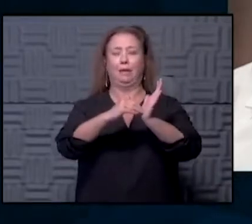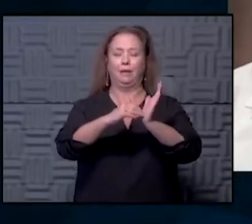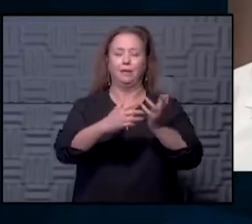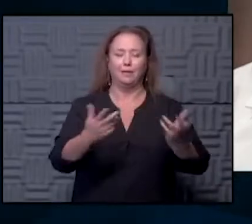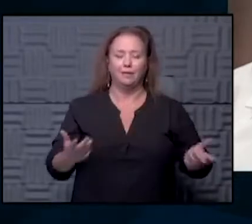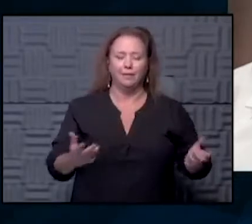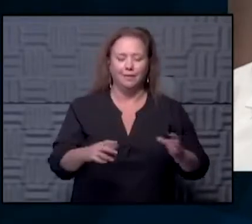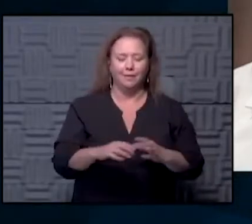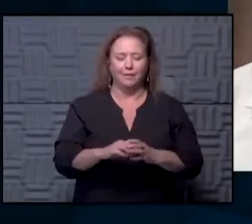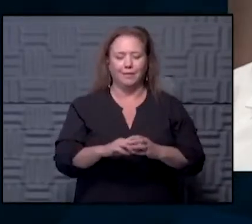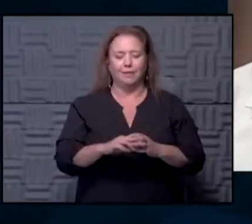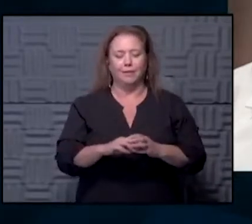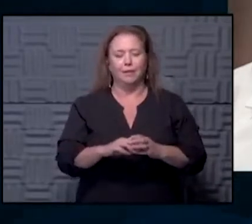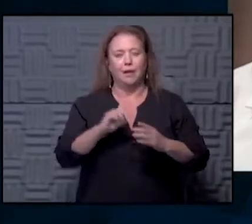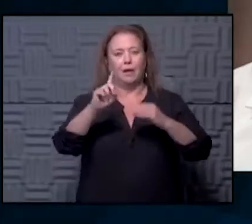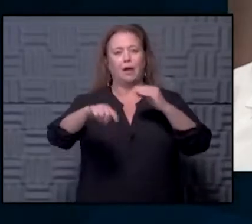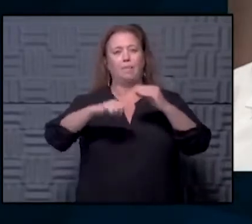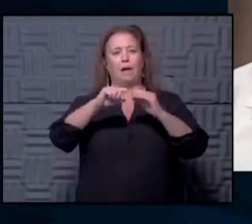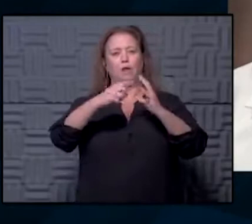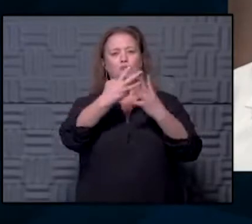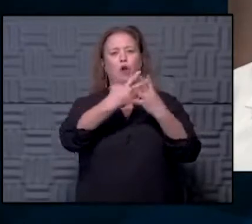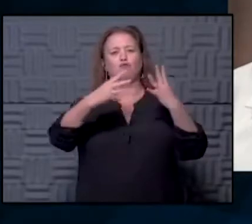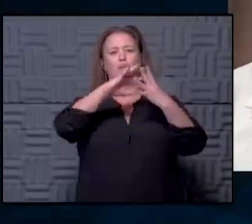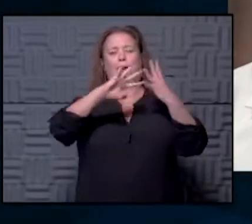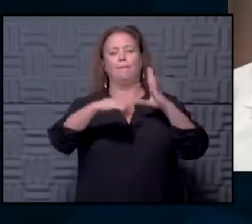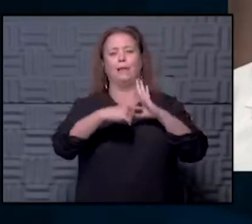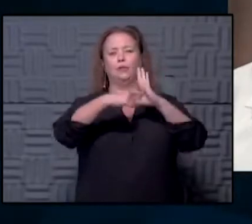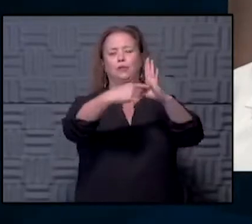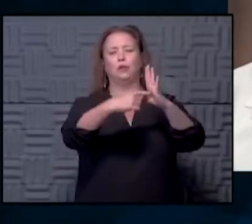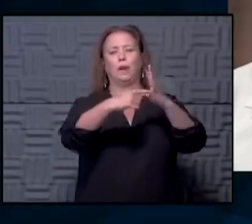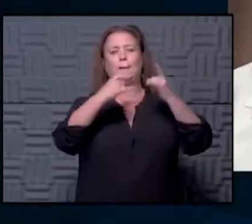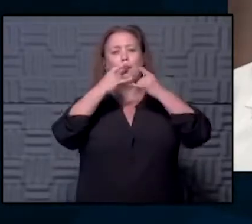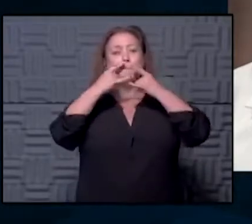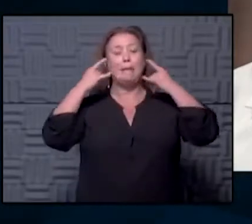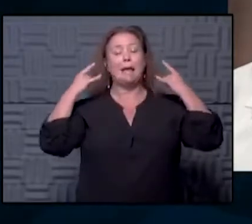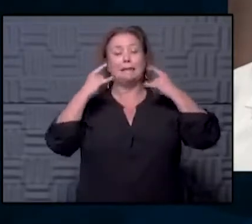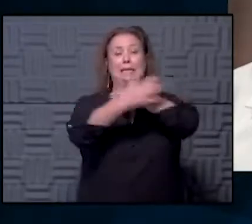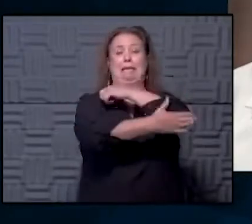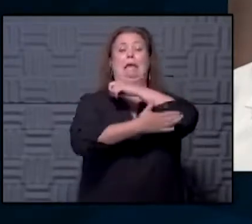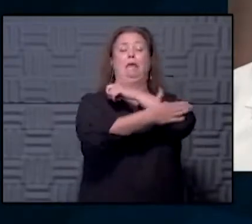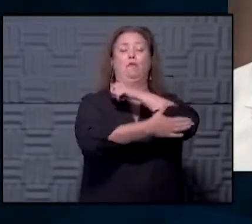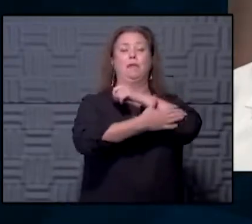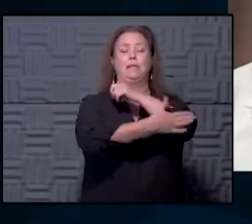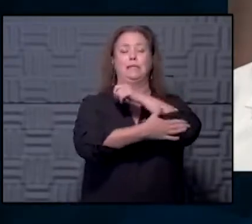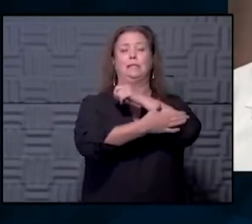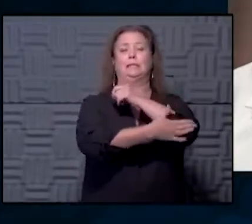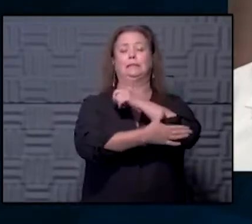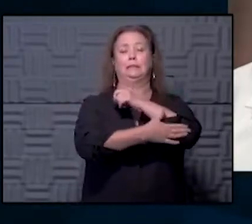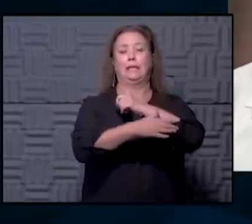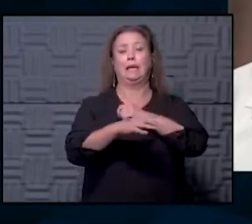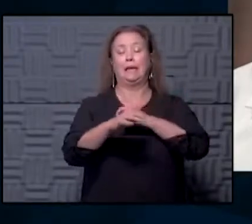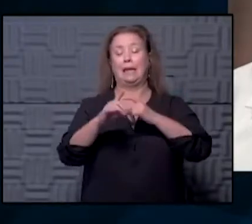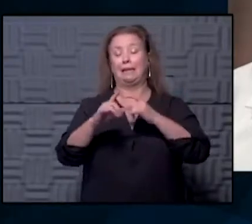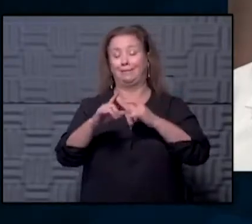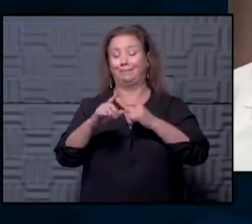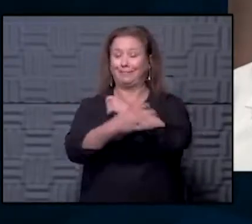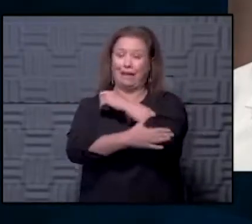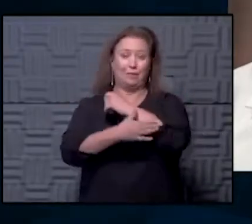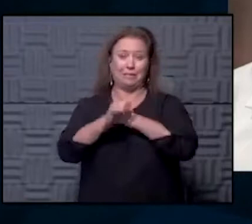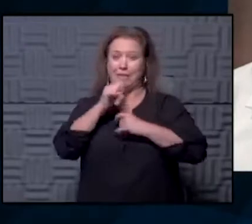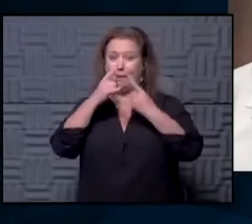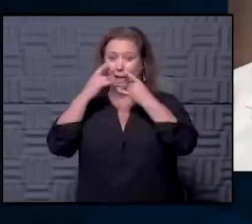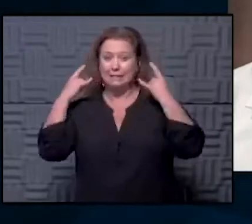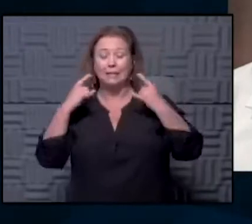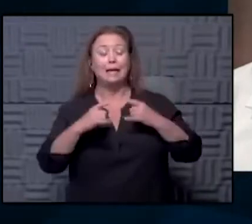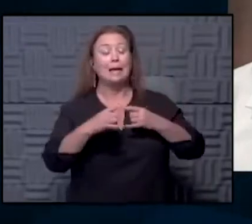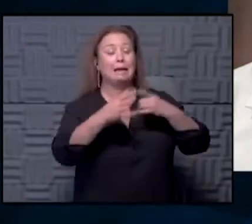add, about a graph that showed the masking counties and the unmasking counties, the ones that have